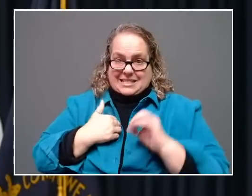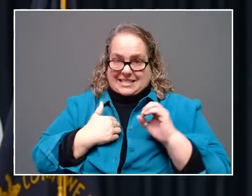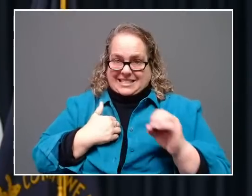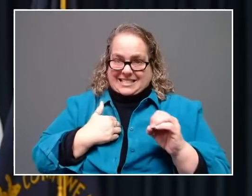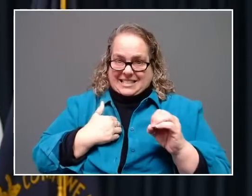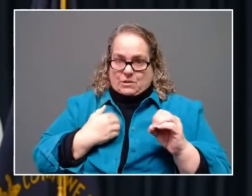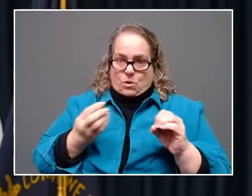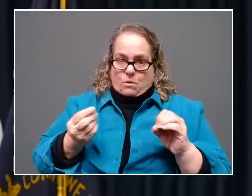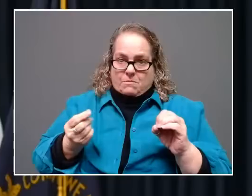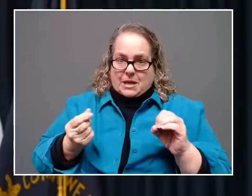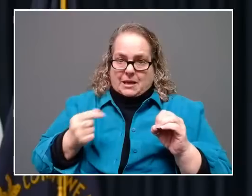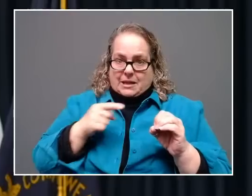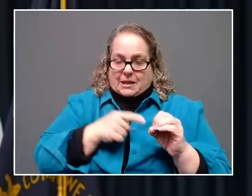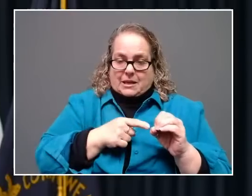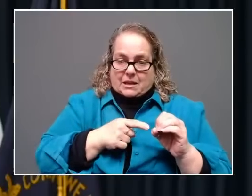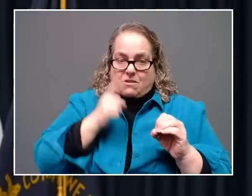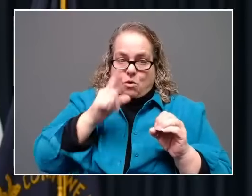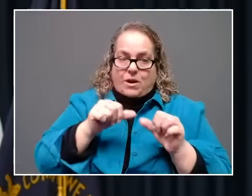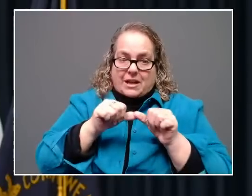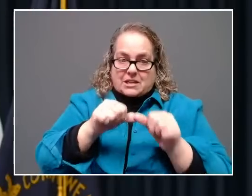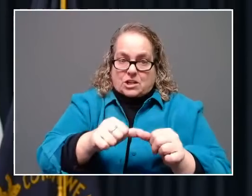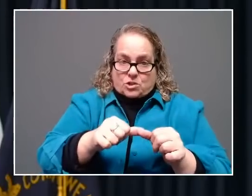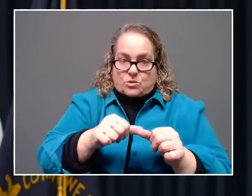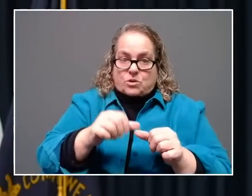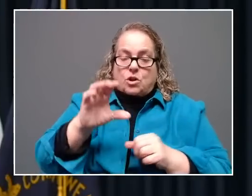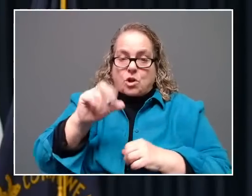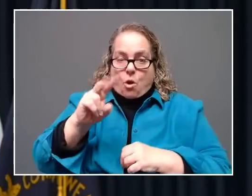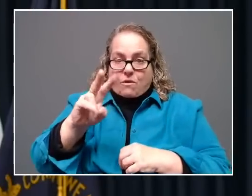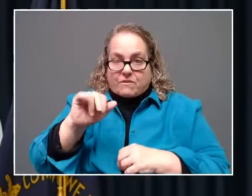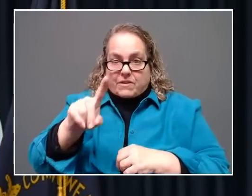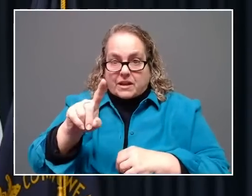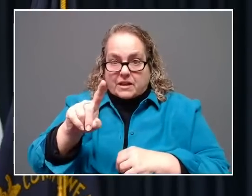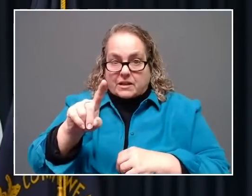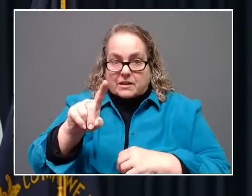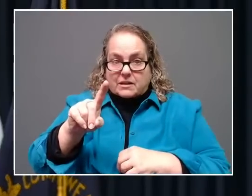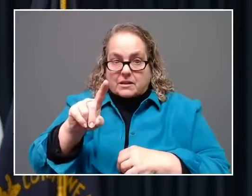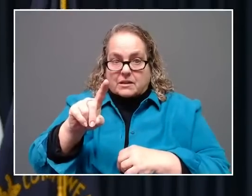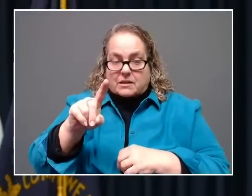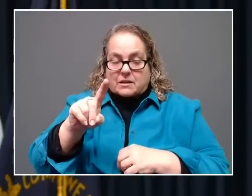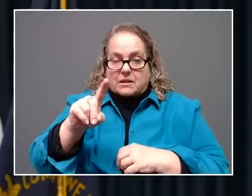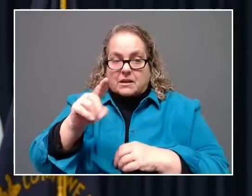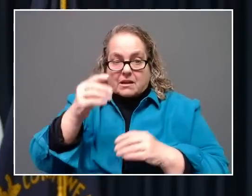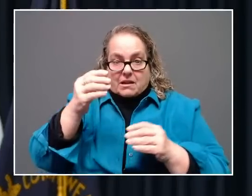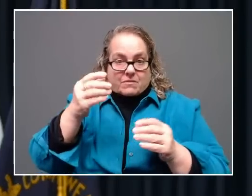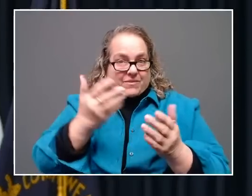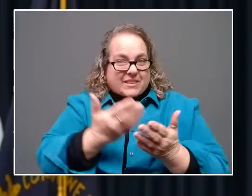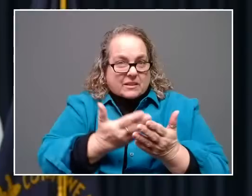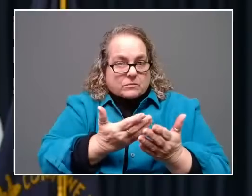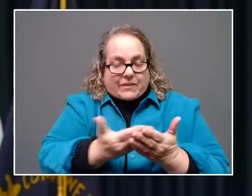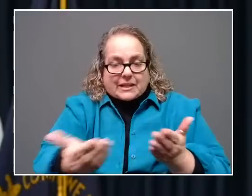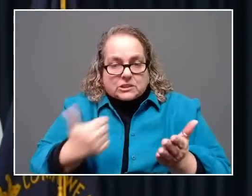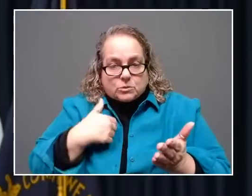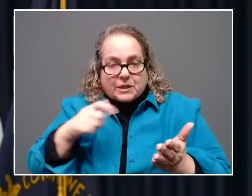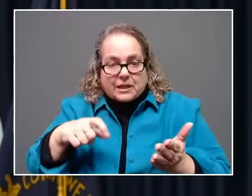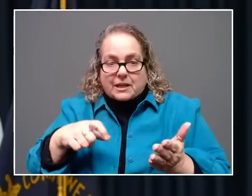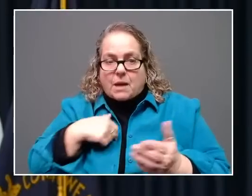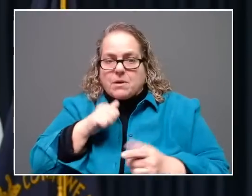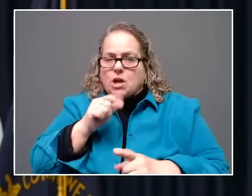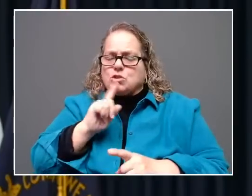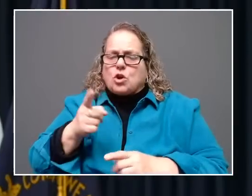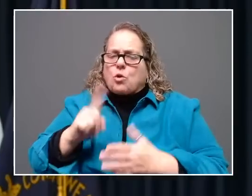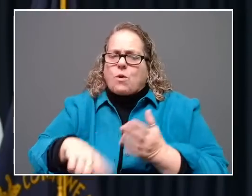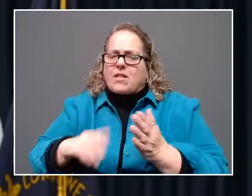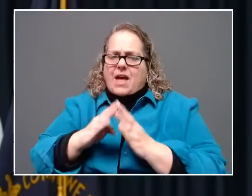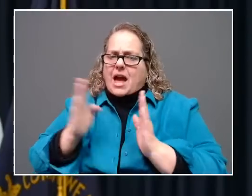going towards continued COVID mitigation. Not sure I recall exactly what the House has.